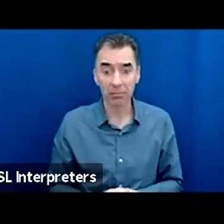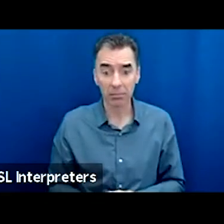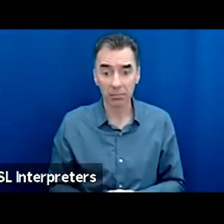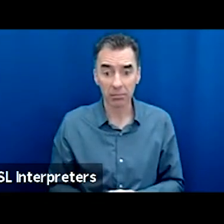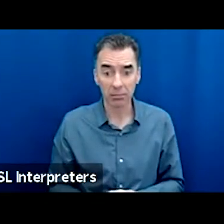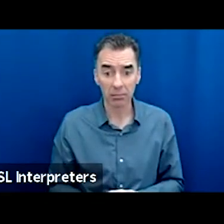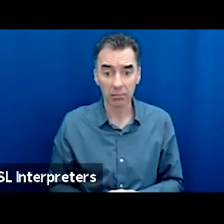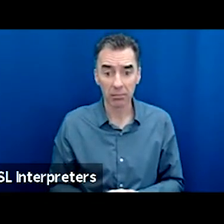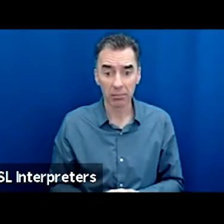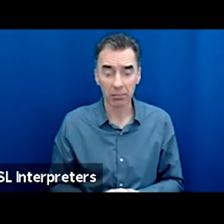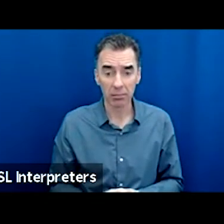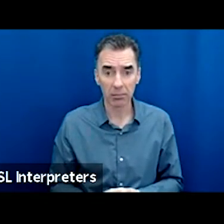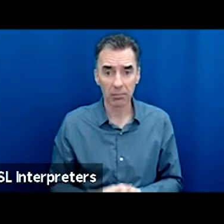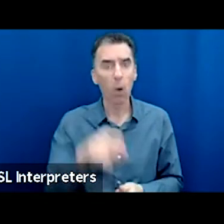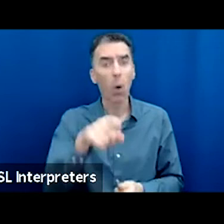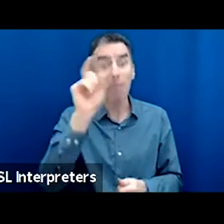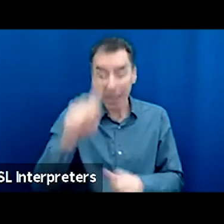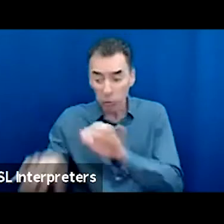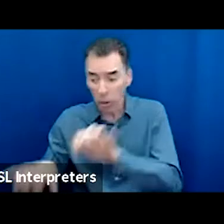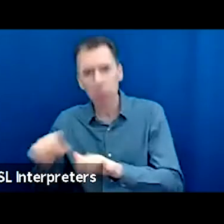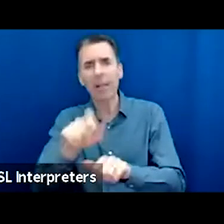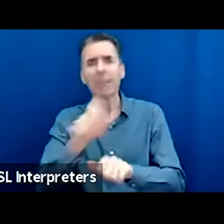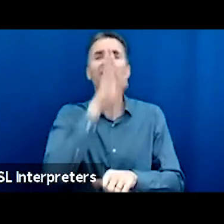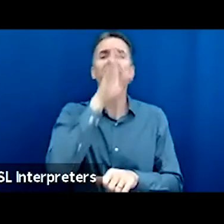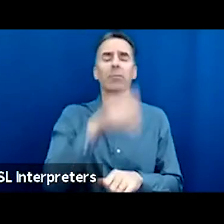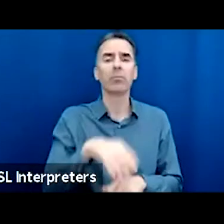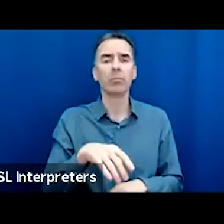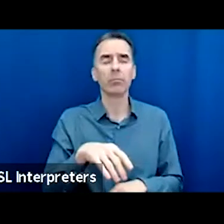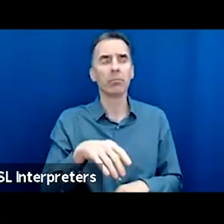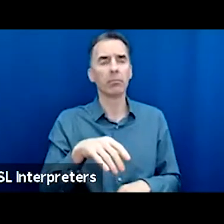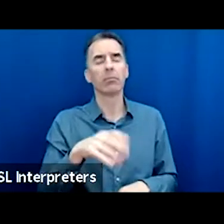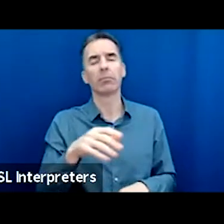Senate. Feel free to speak up. You don't have to use the chat. Explain how to join I the union.